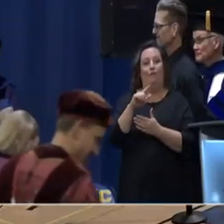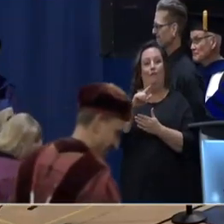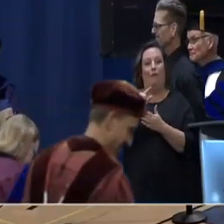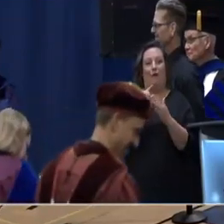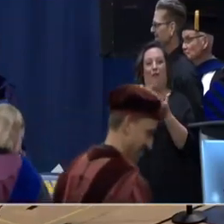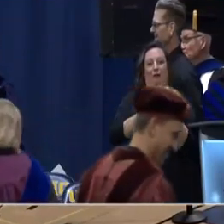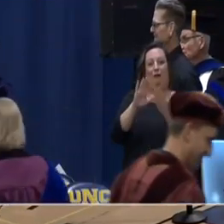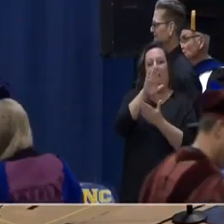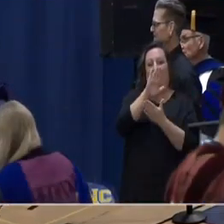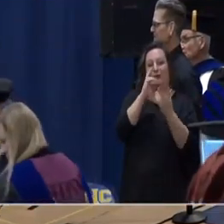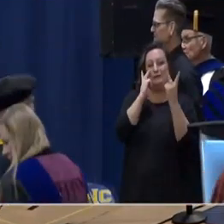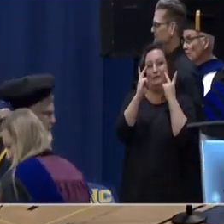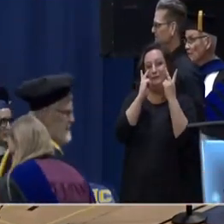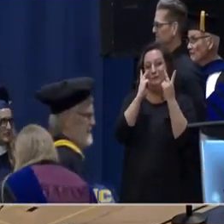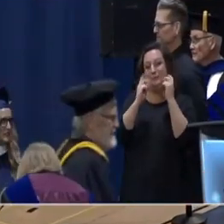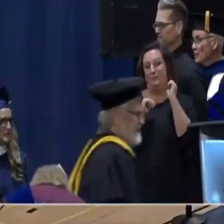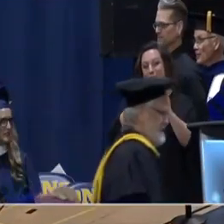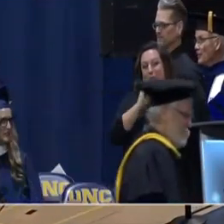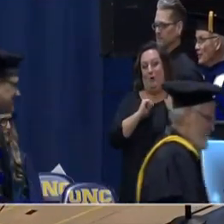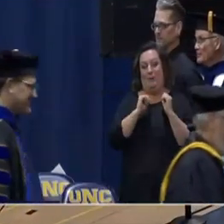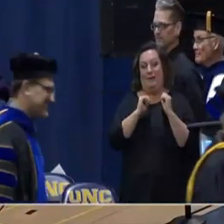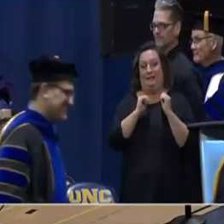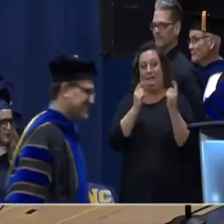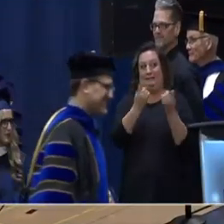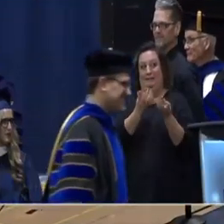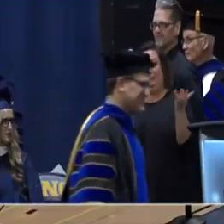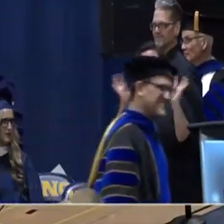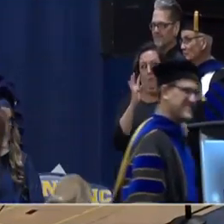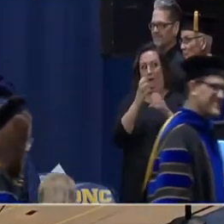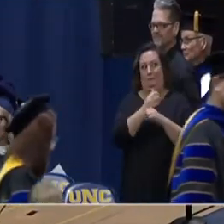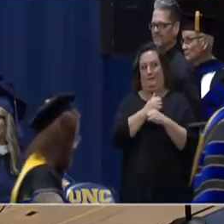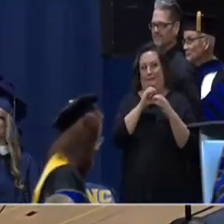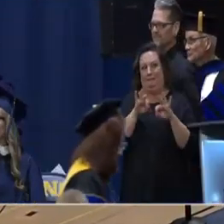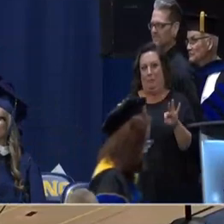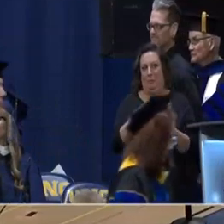are coming forward receiving their diplomas.